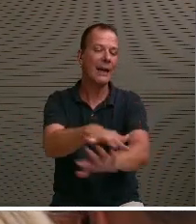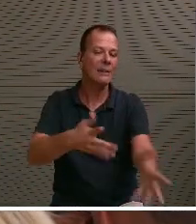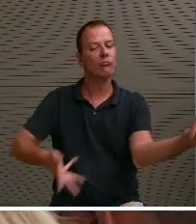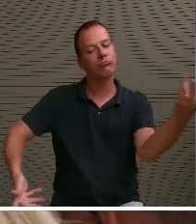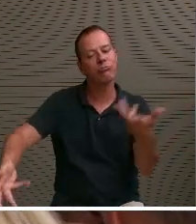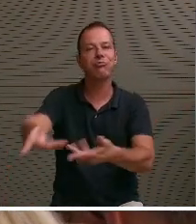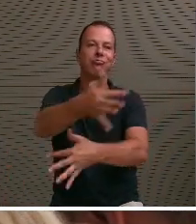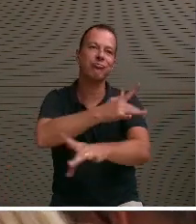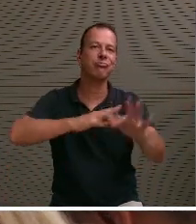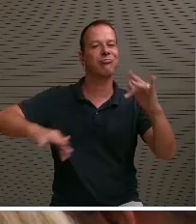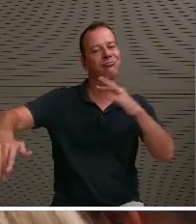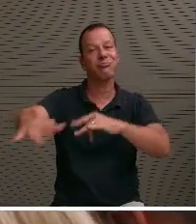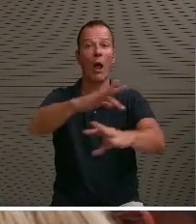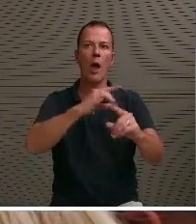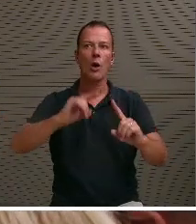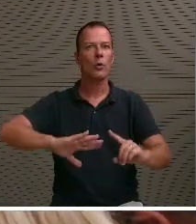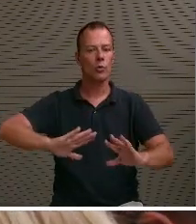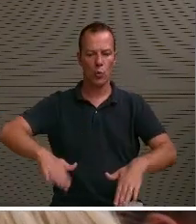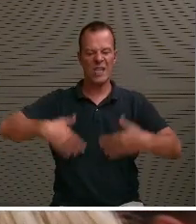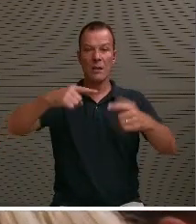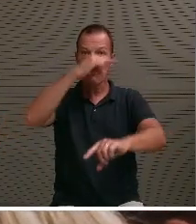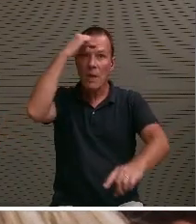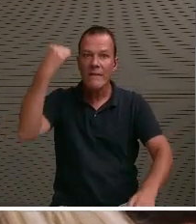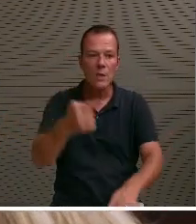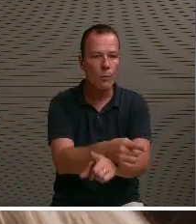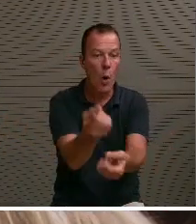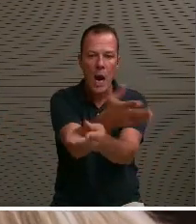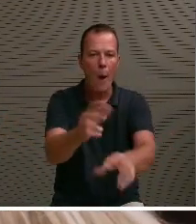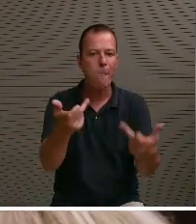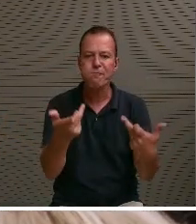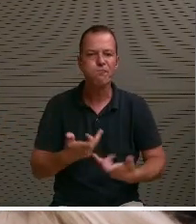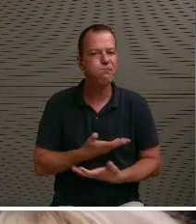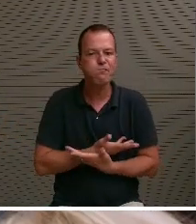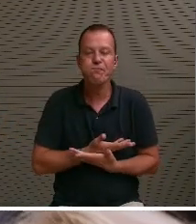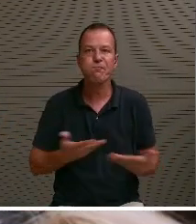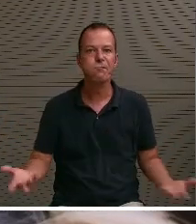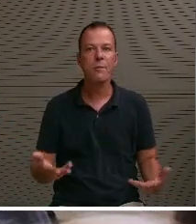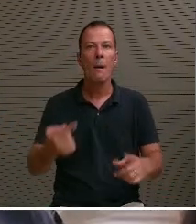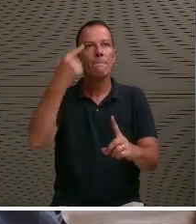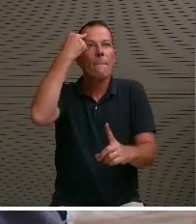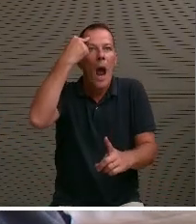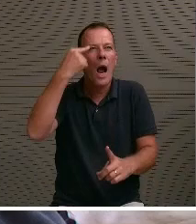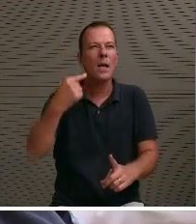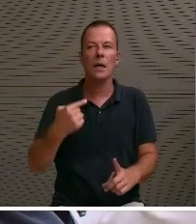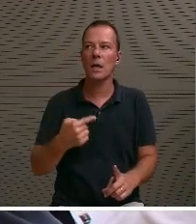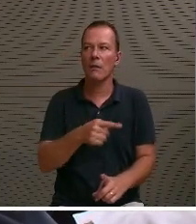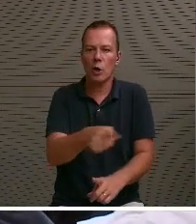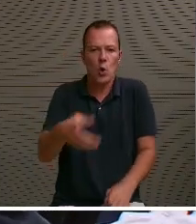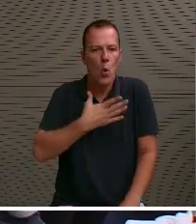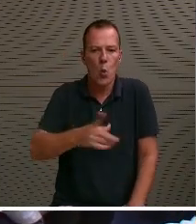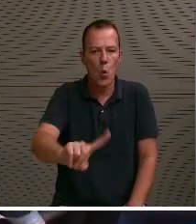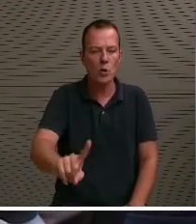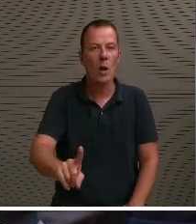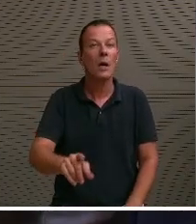hard because I had no reaction from them, and I thought they didn't even like what I was doing. So I started learning Lingala,